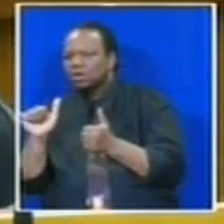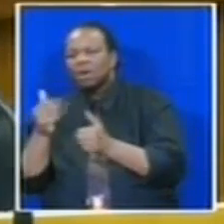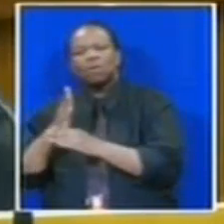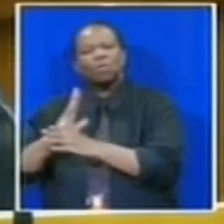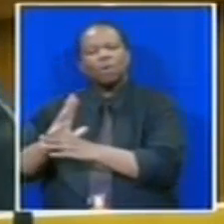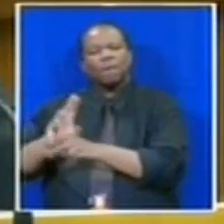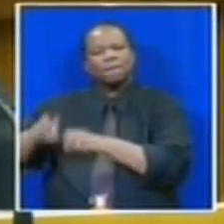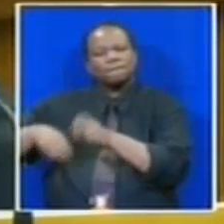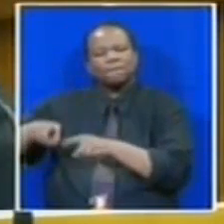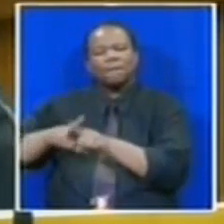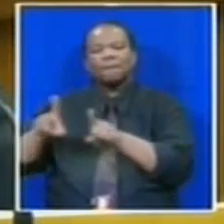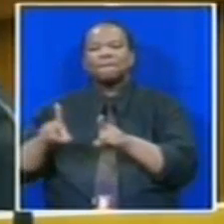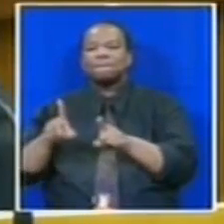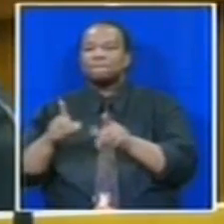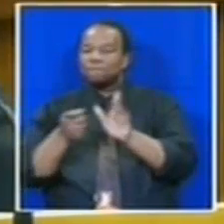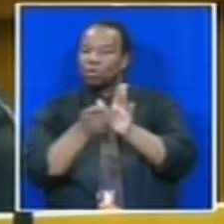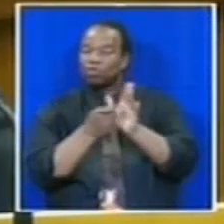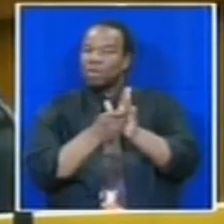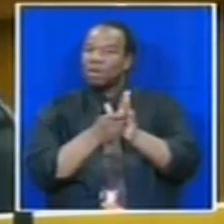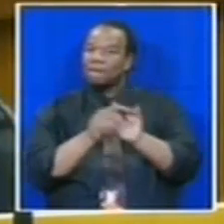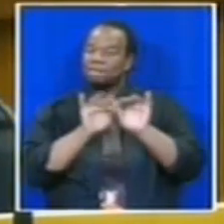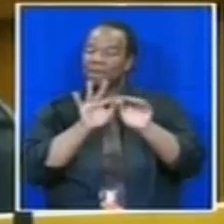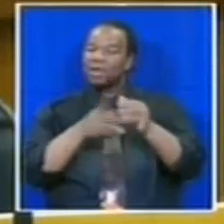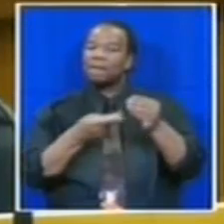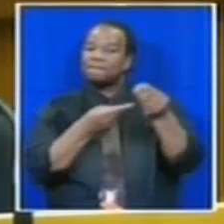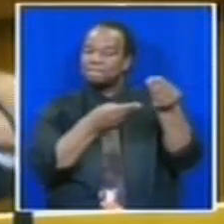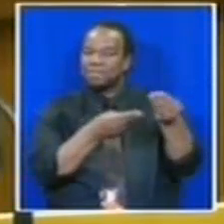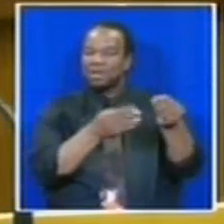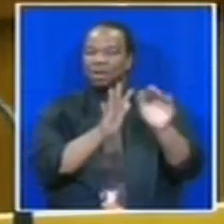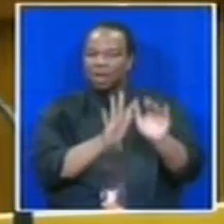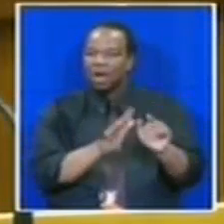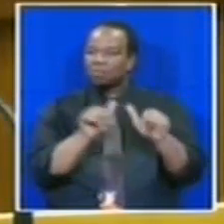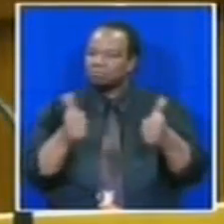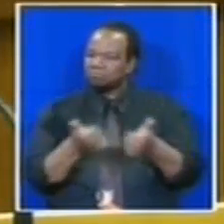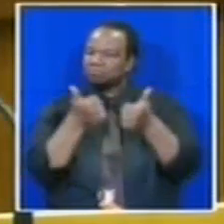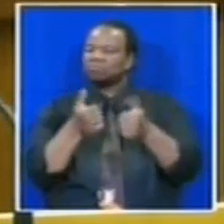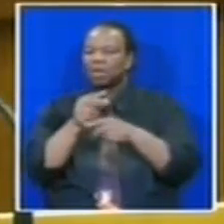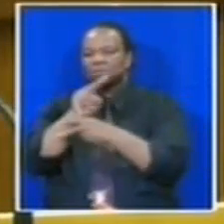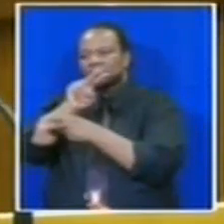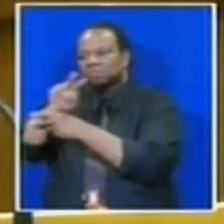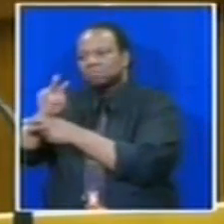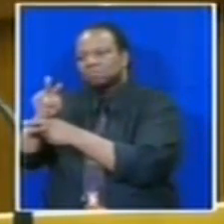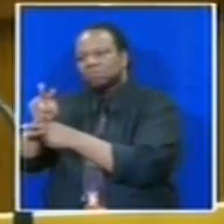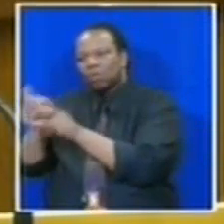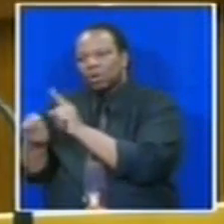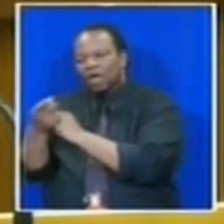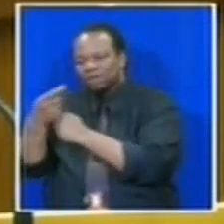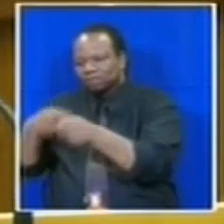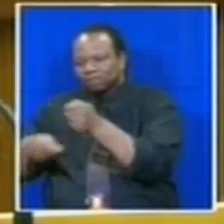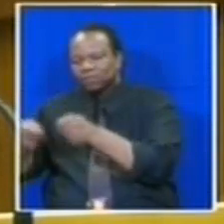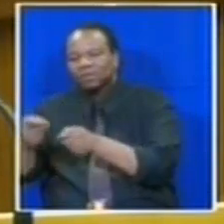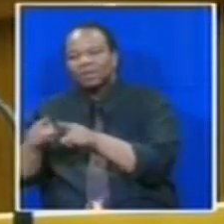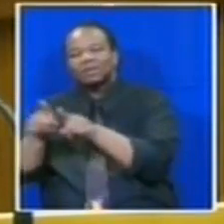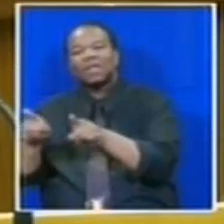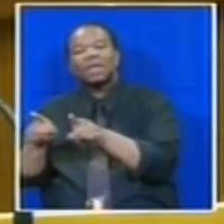procurement bill is being finalized. It will strengthen accountability and oversight in supply chain management while providing